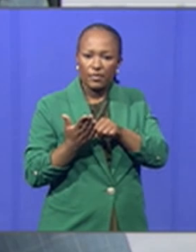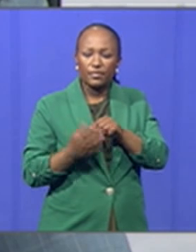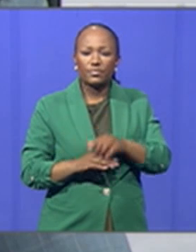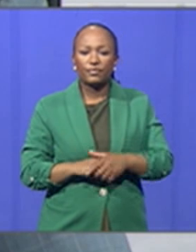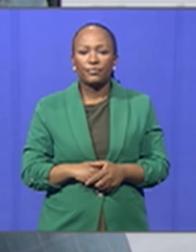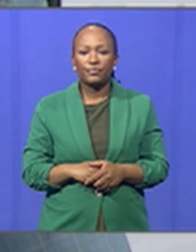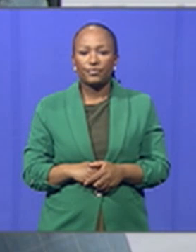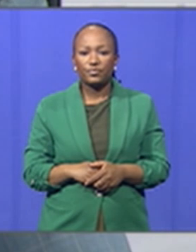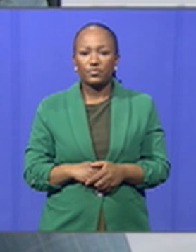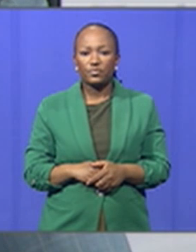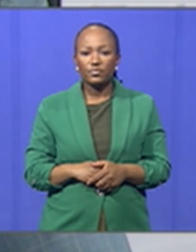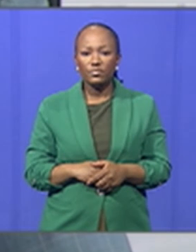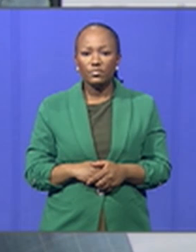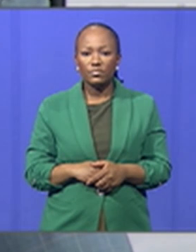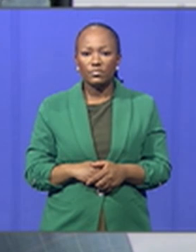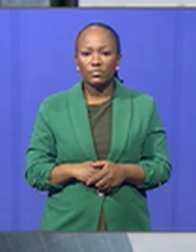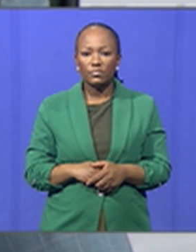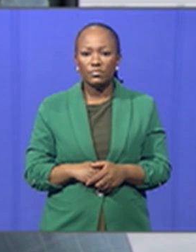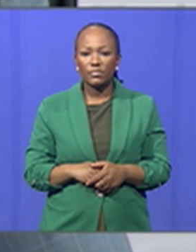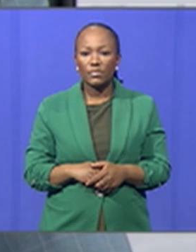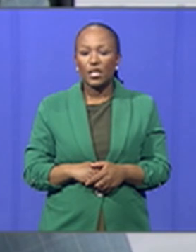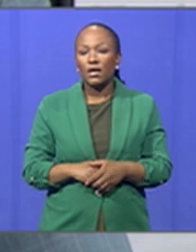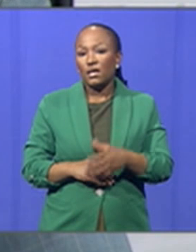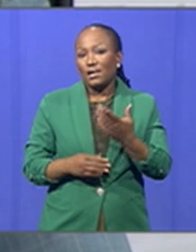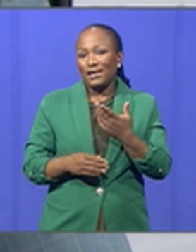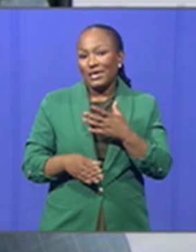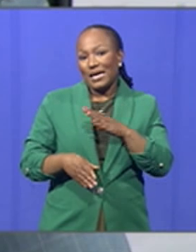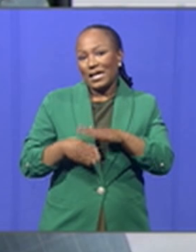I think it's the reason why I needed more money.